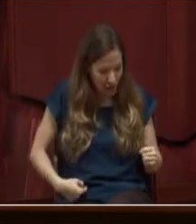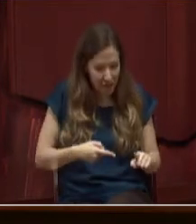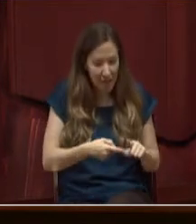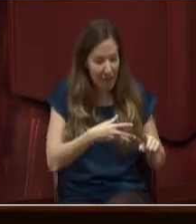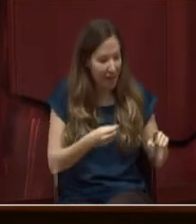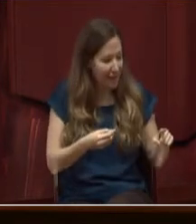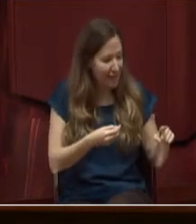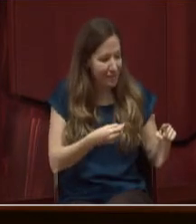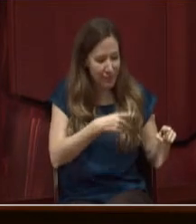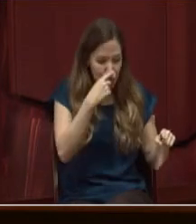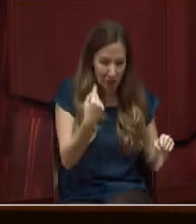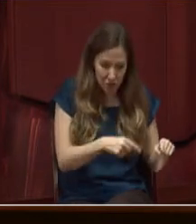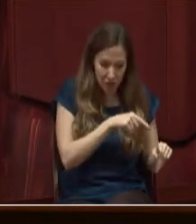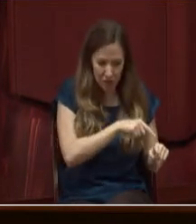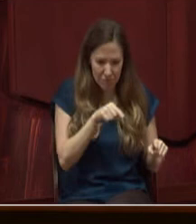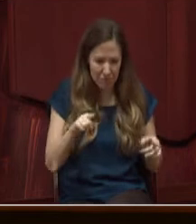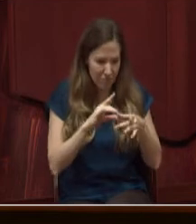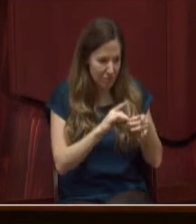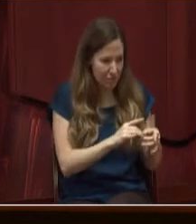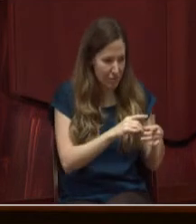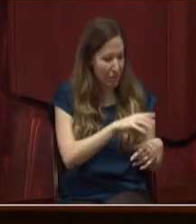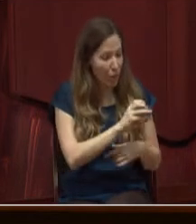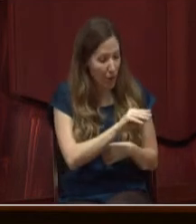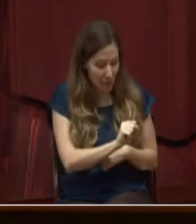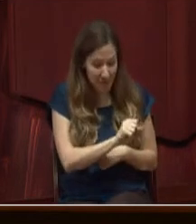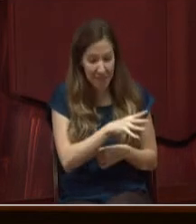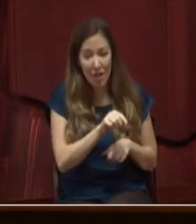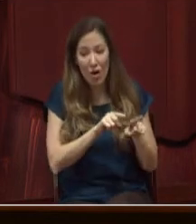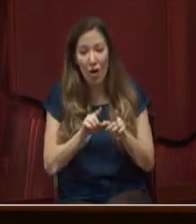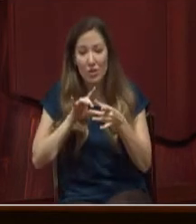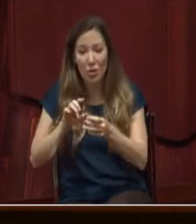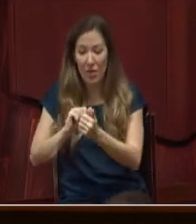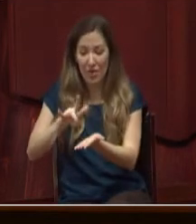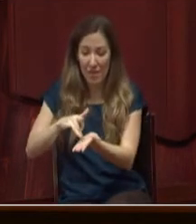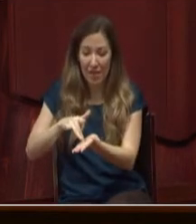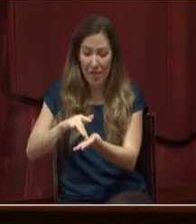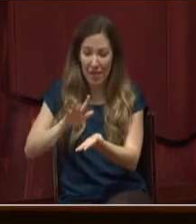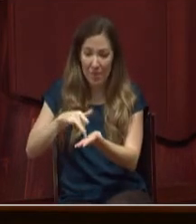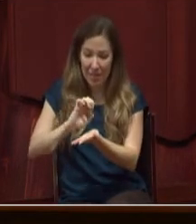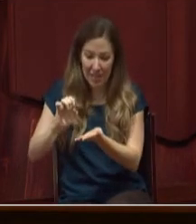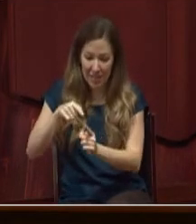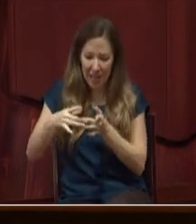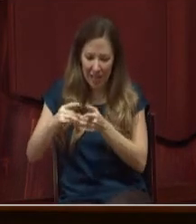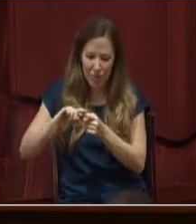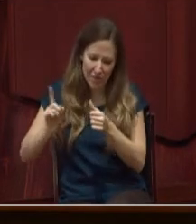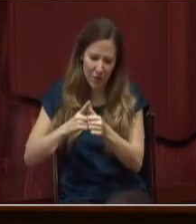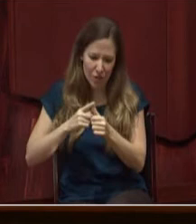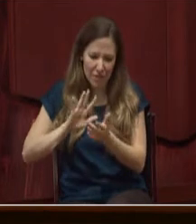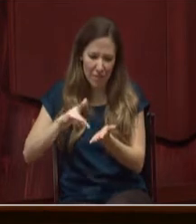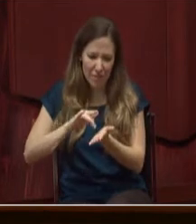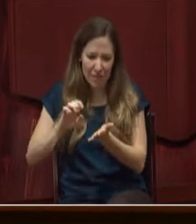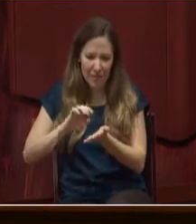Russia, and then finally the shuttle diplomacy in the Middle East, leading to the first Middle East peace agreements in probably 2,000